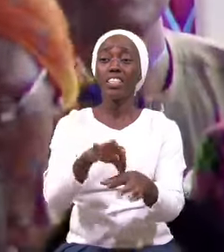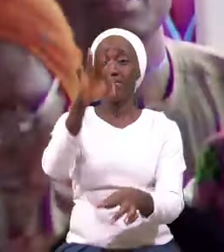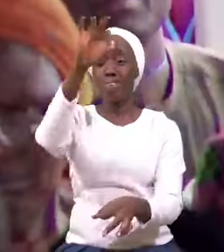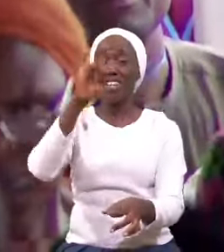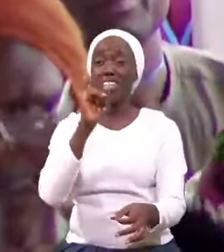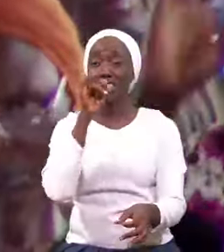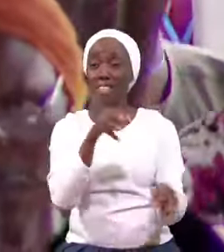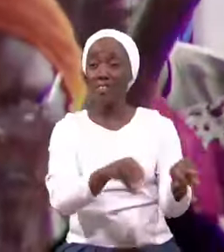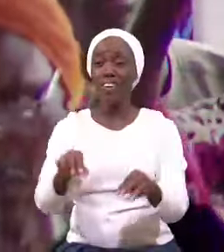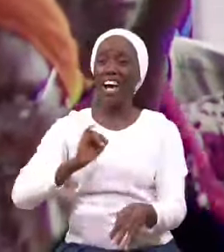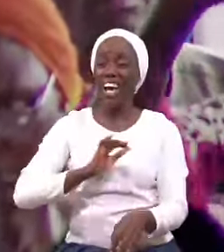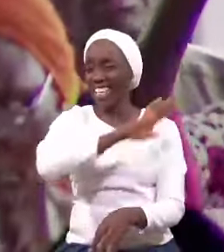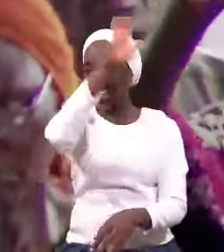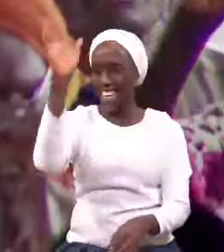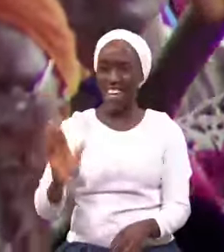tired.